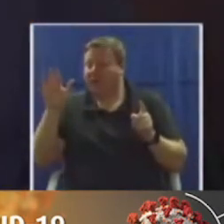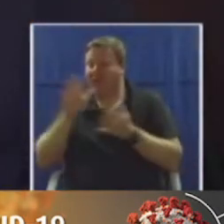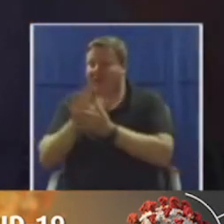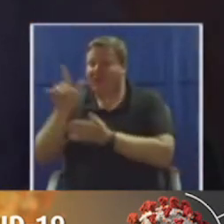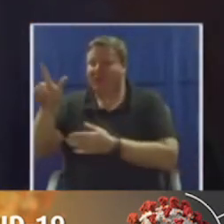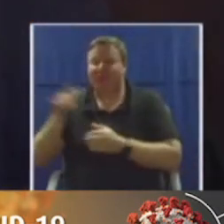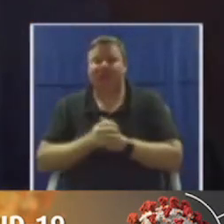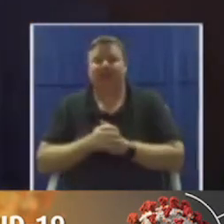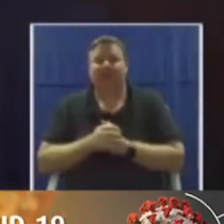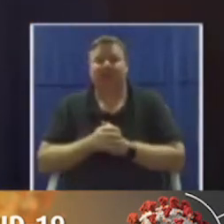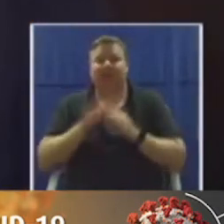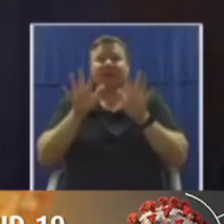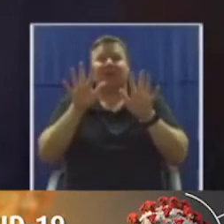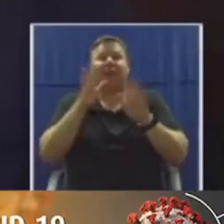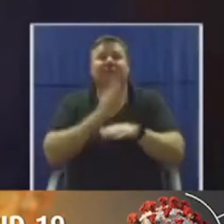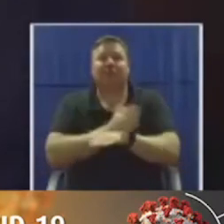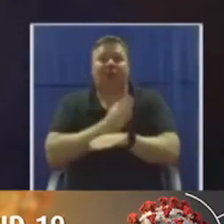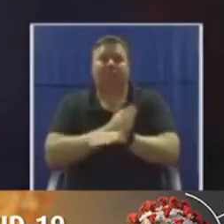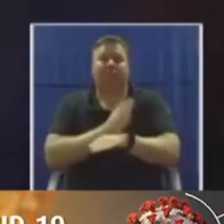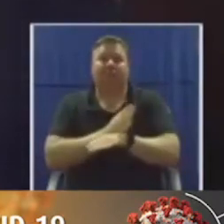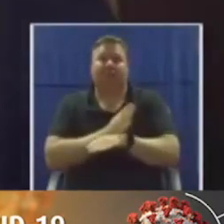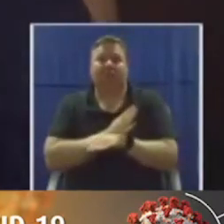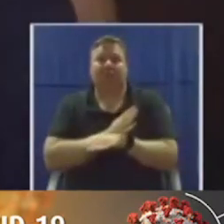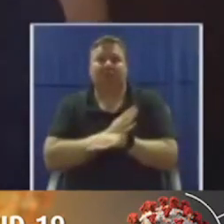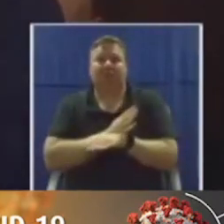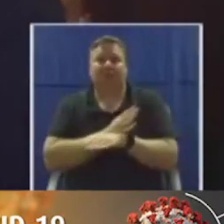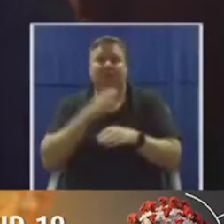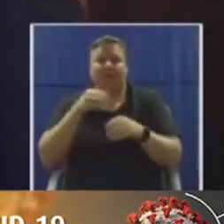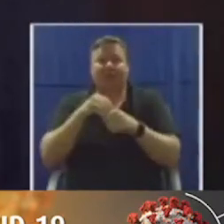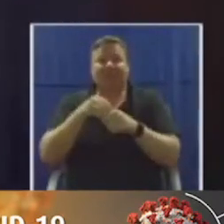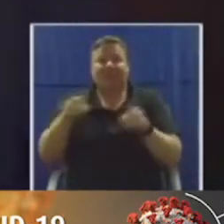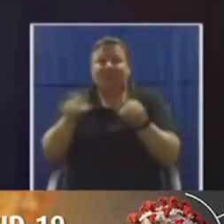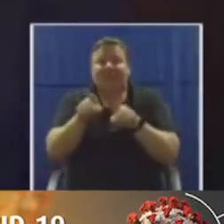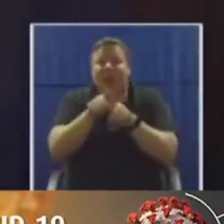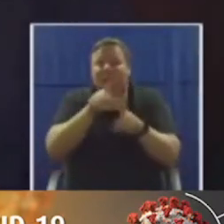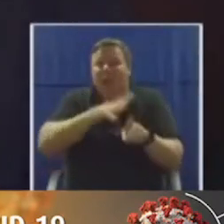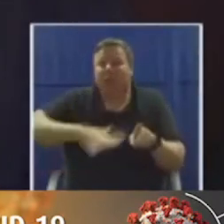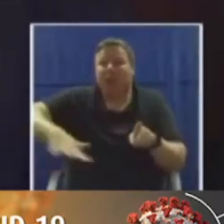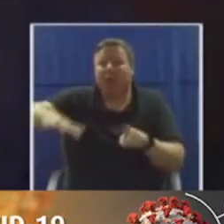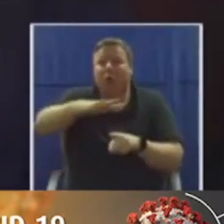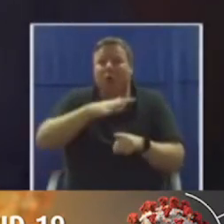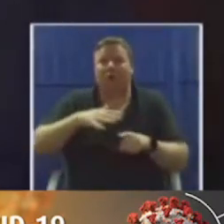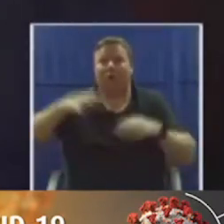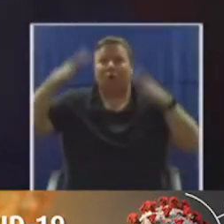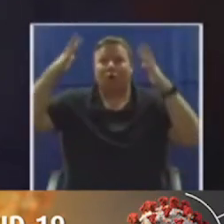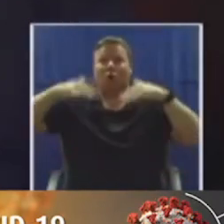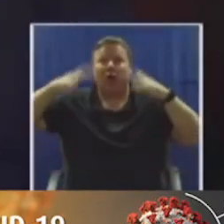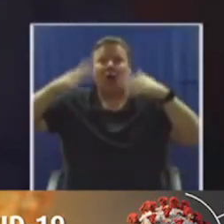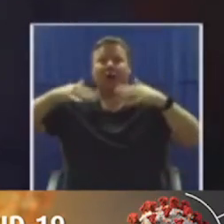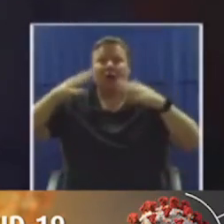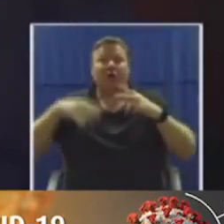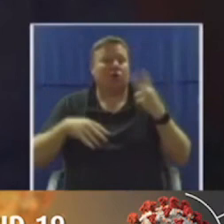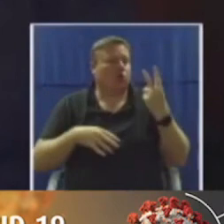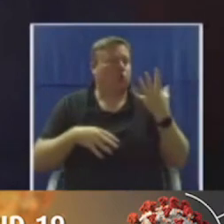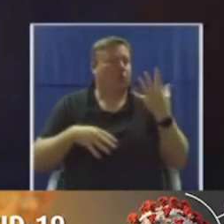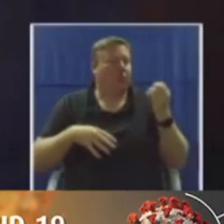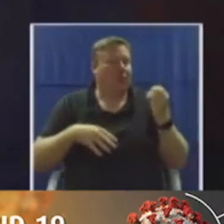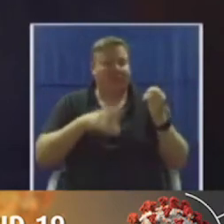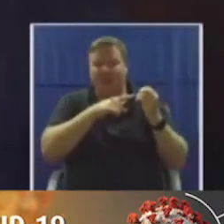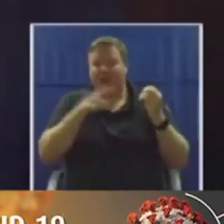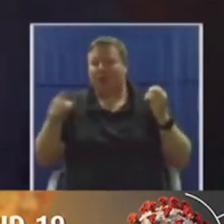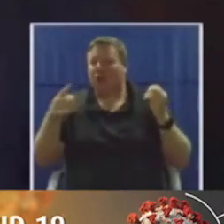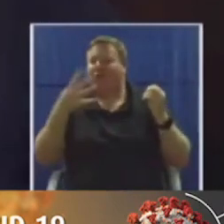no less than 10 occasions in the same coastal area, we've had rainfall of between 250 to